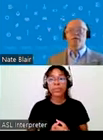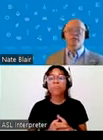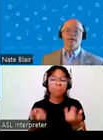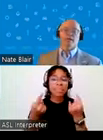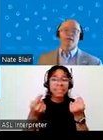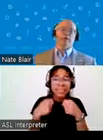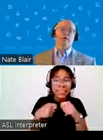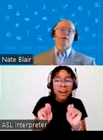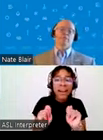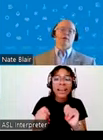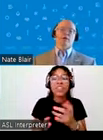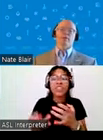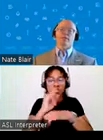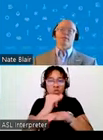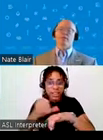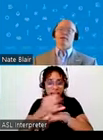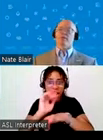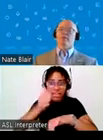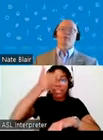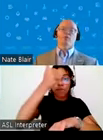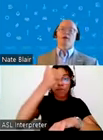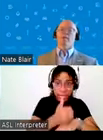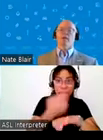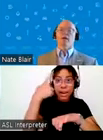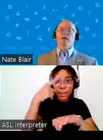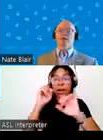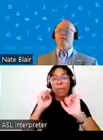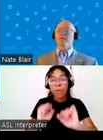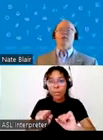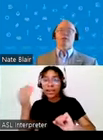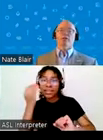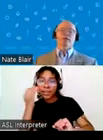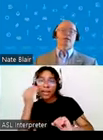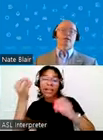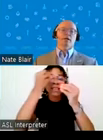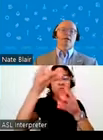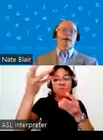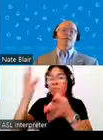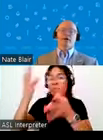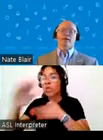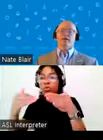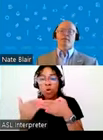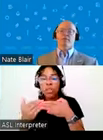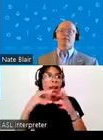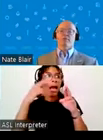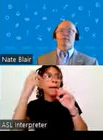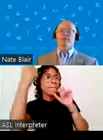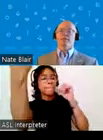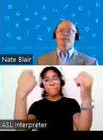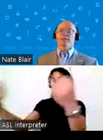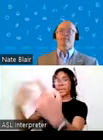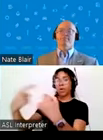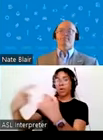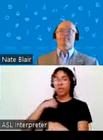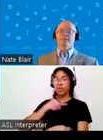land use parameters to be able to inform the many questions about that in combination with